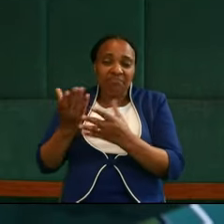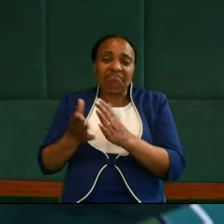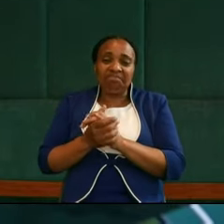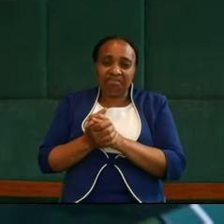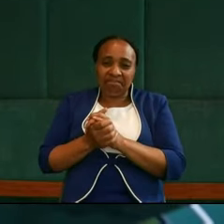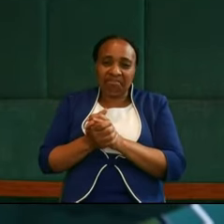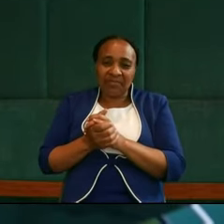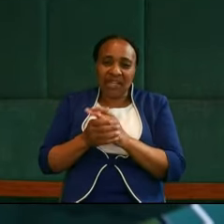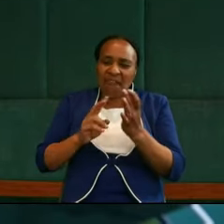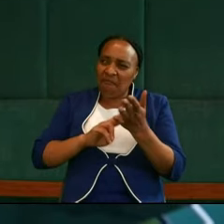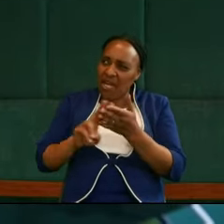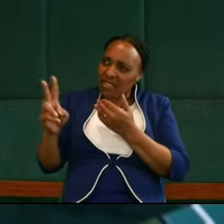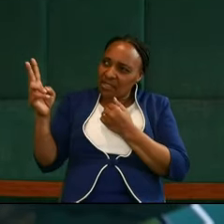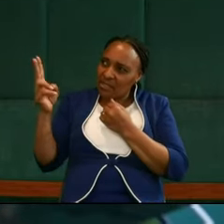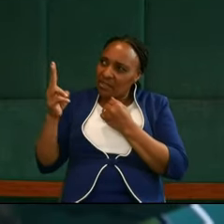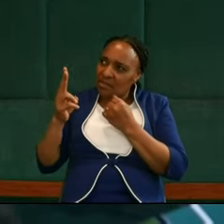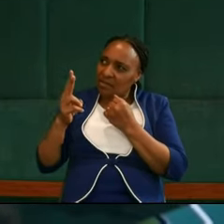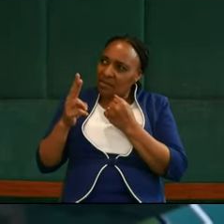Verse 10.